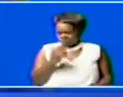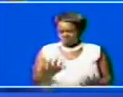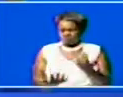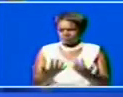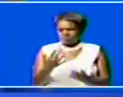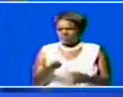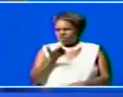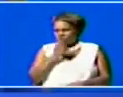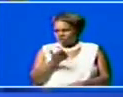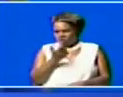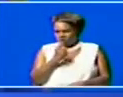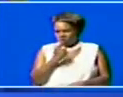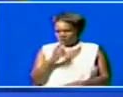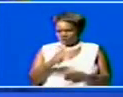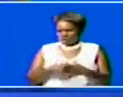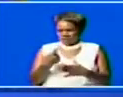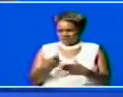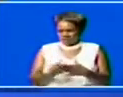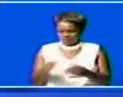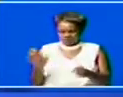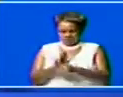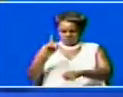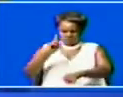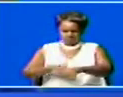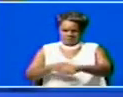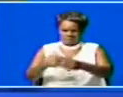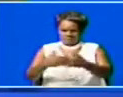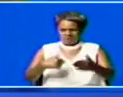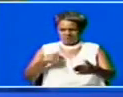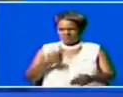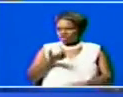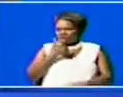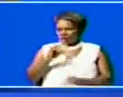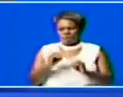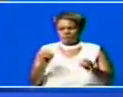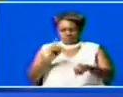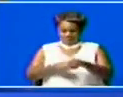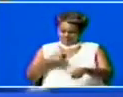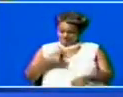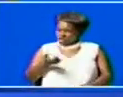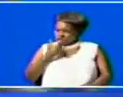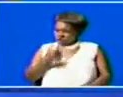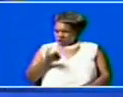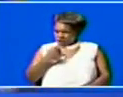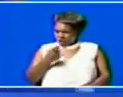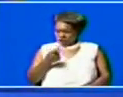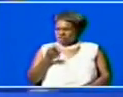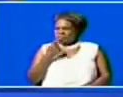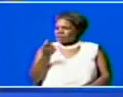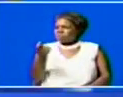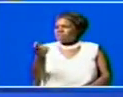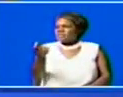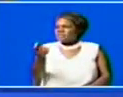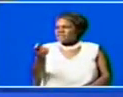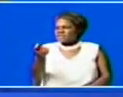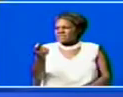githeri. And the entire time before, I never used to take githeri because when I take that githeri, the beans would be